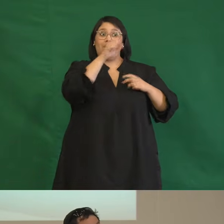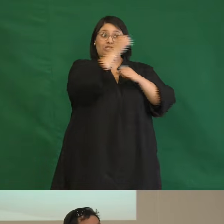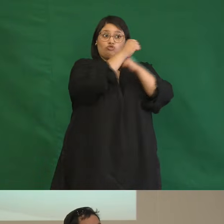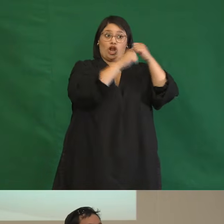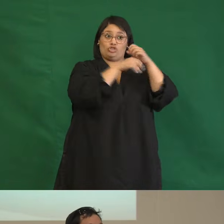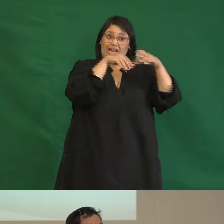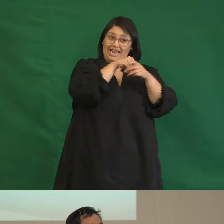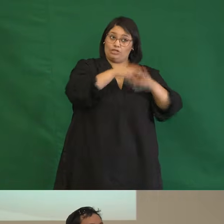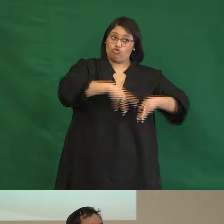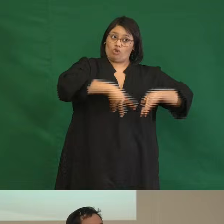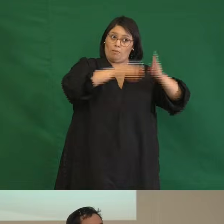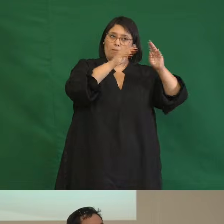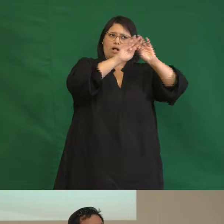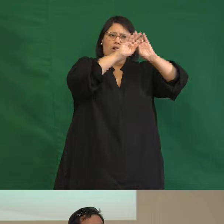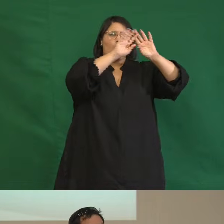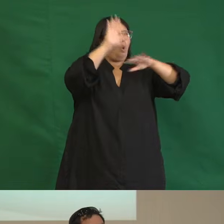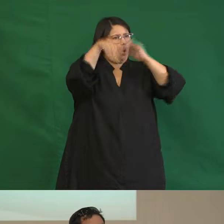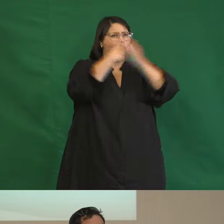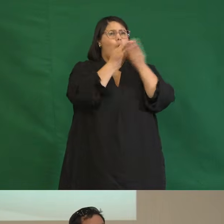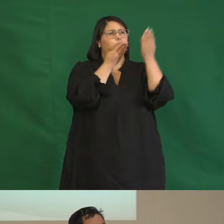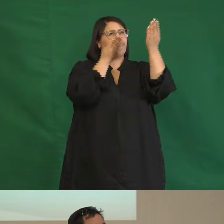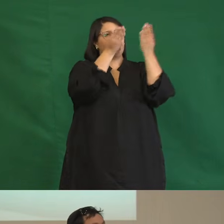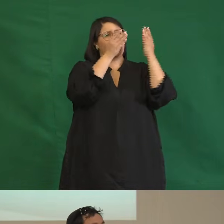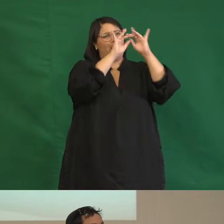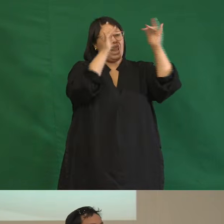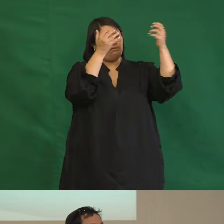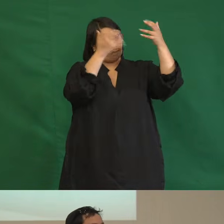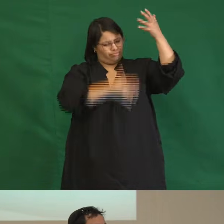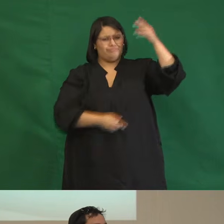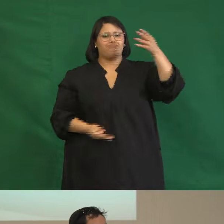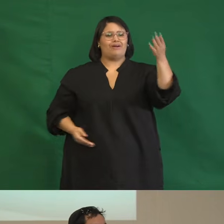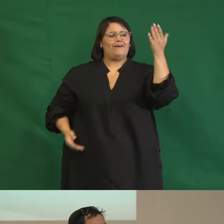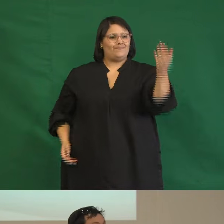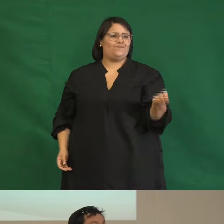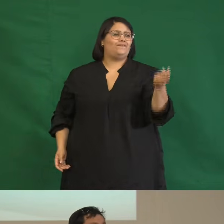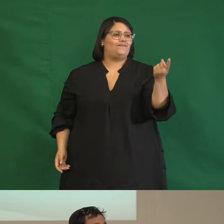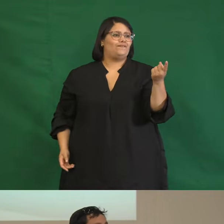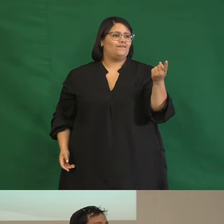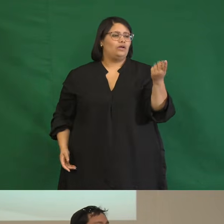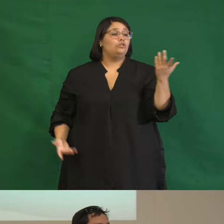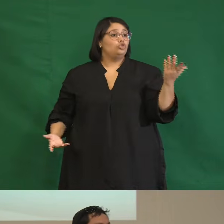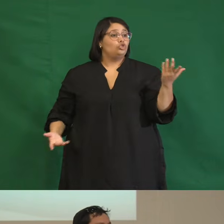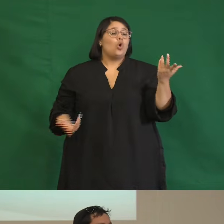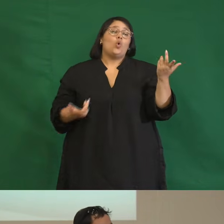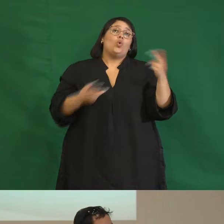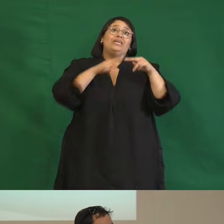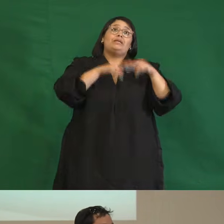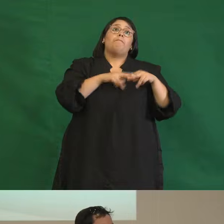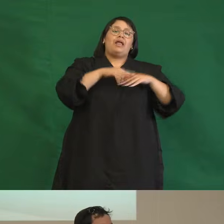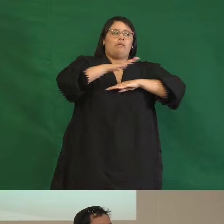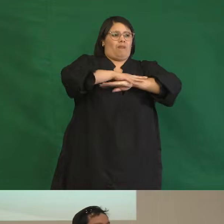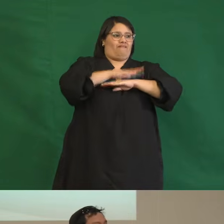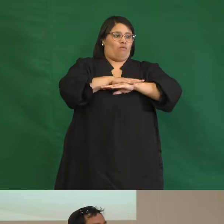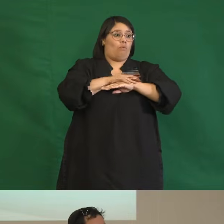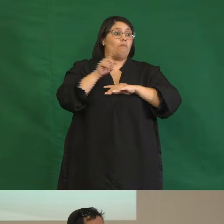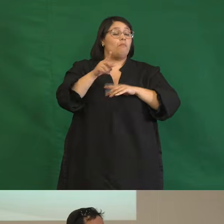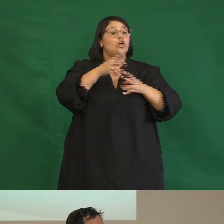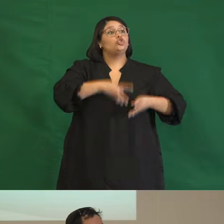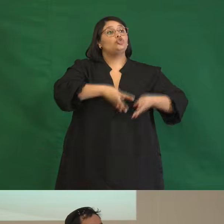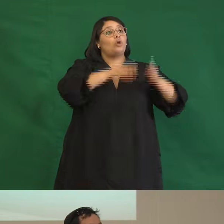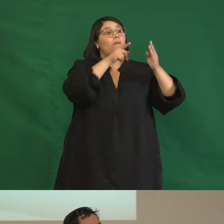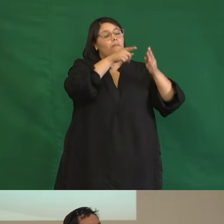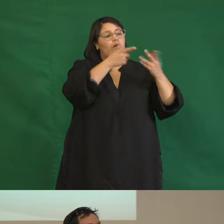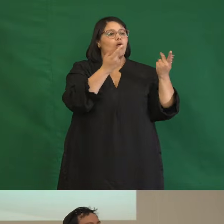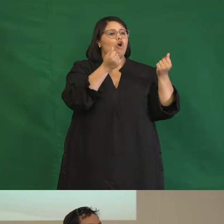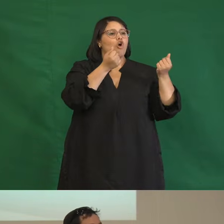and the information is there. So it's, to a large extent, platform independent. Currently, Streamable works reliably, fairly